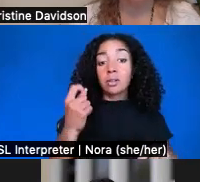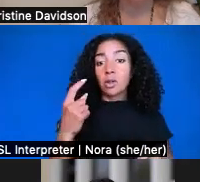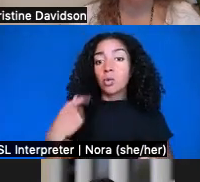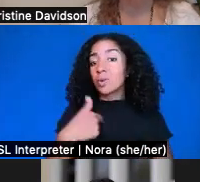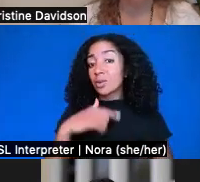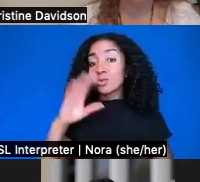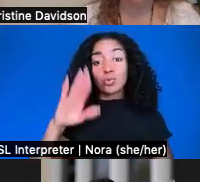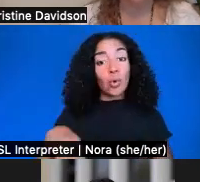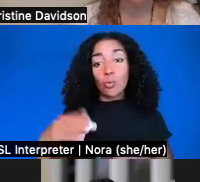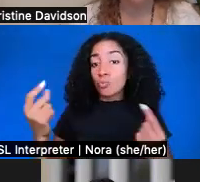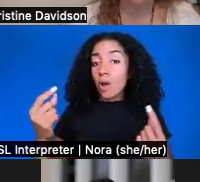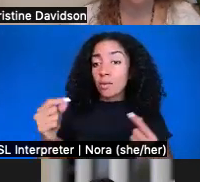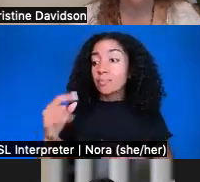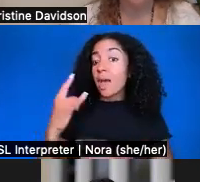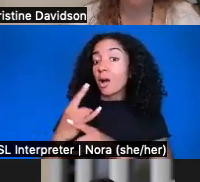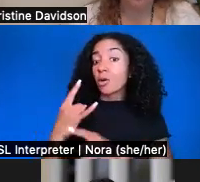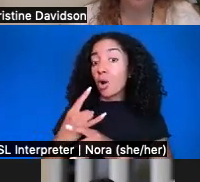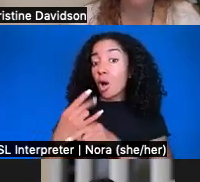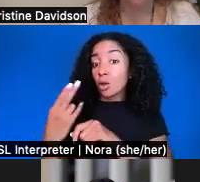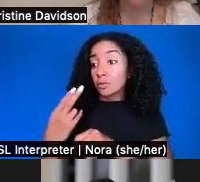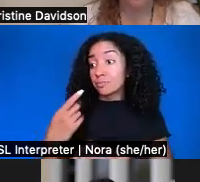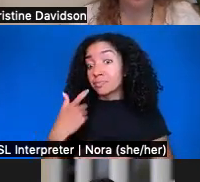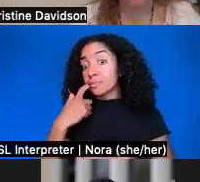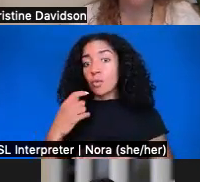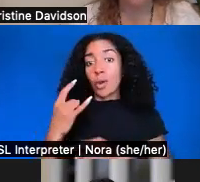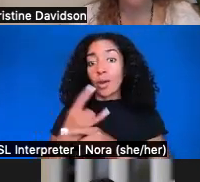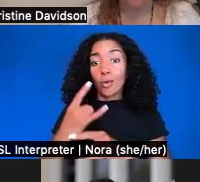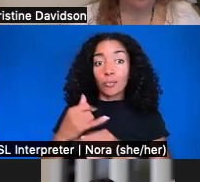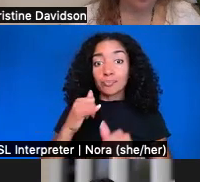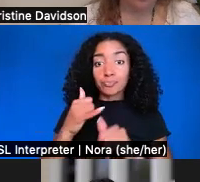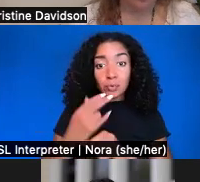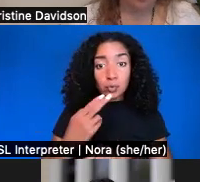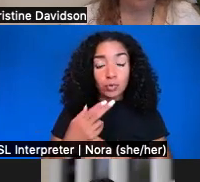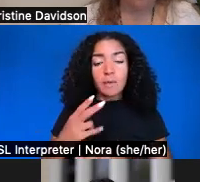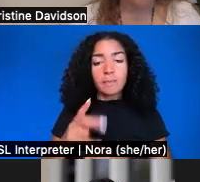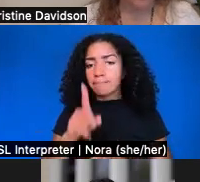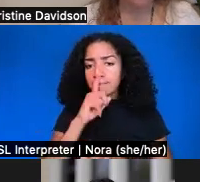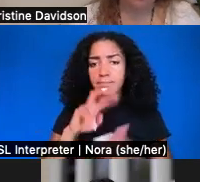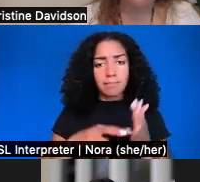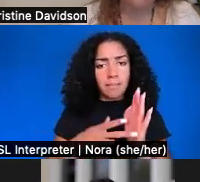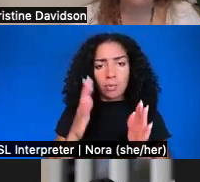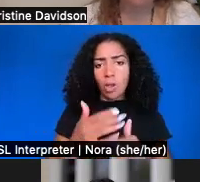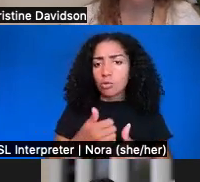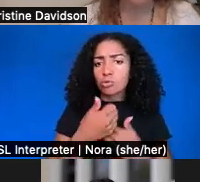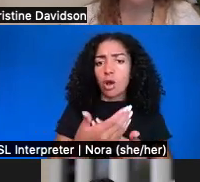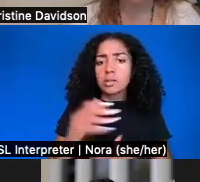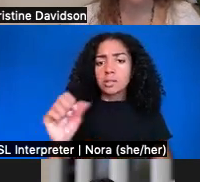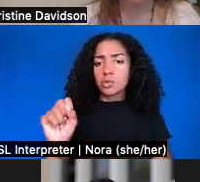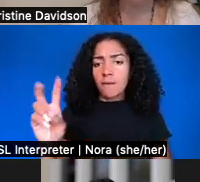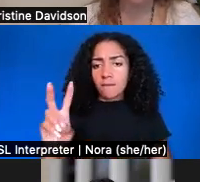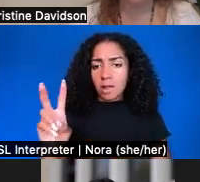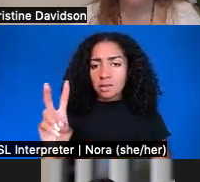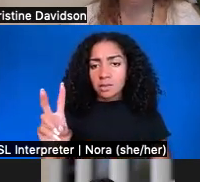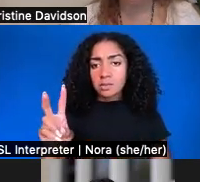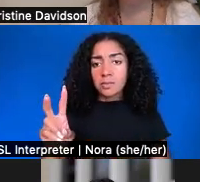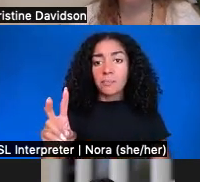sexual violence. So that person's going to be, you know, they're going to have ideas about violence, whether